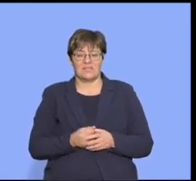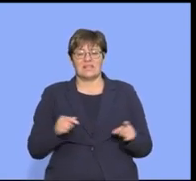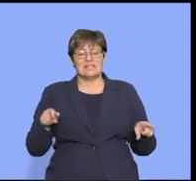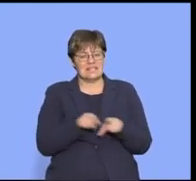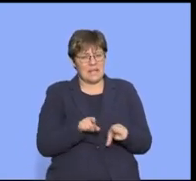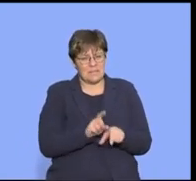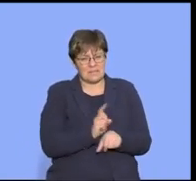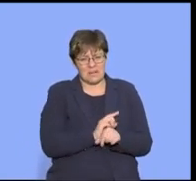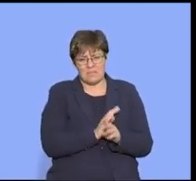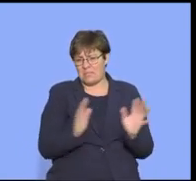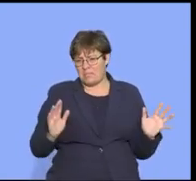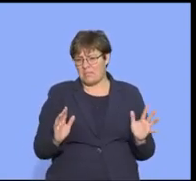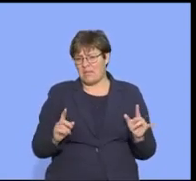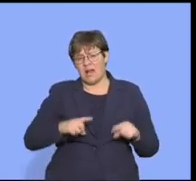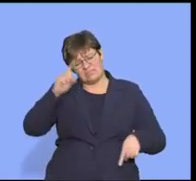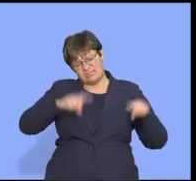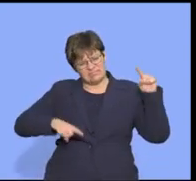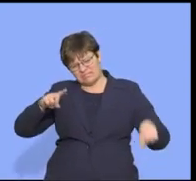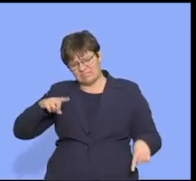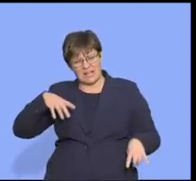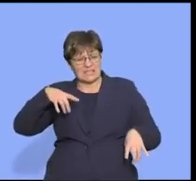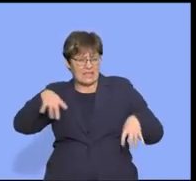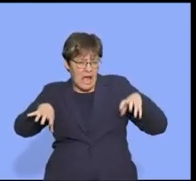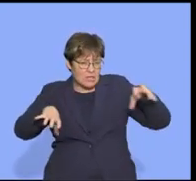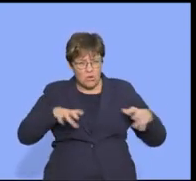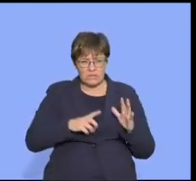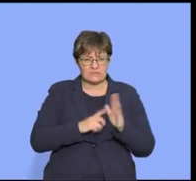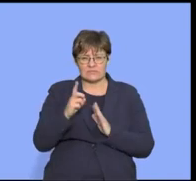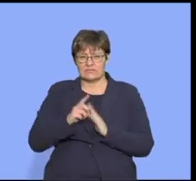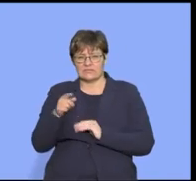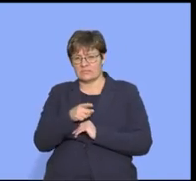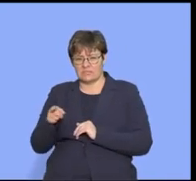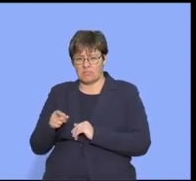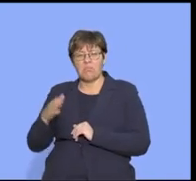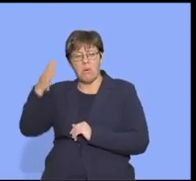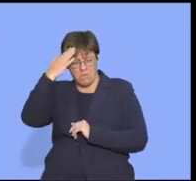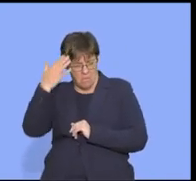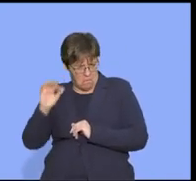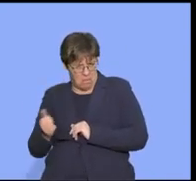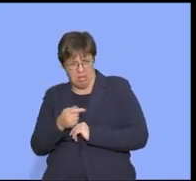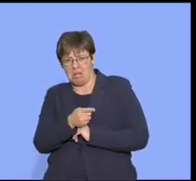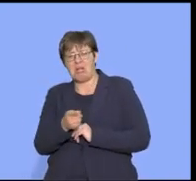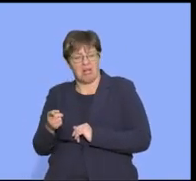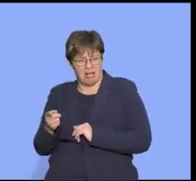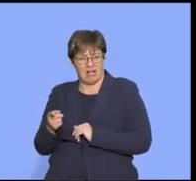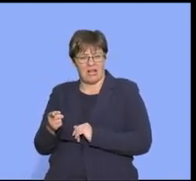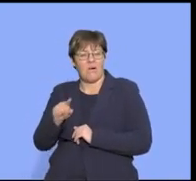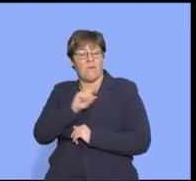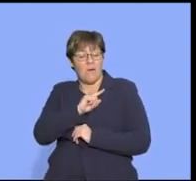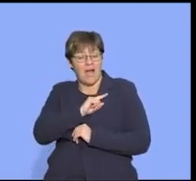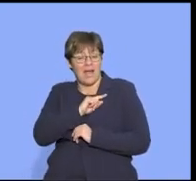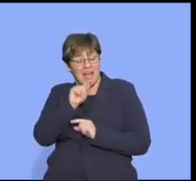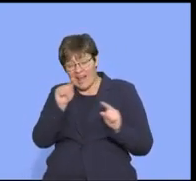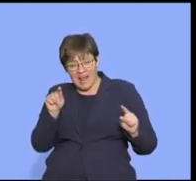Also in this period, lots of different looking dinosaurs developed, and we know quite a lot about them